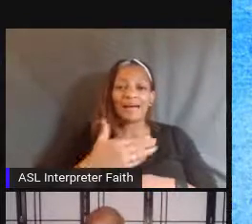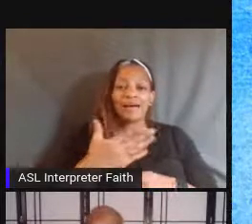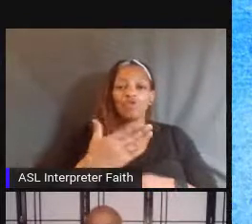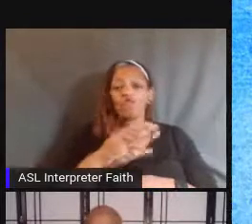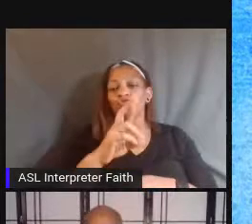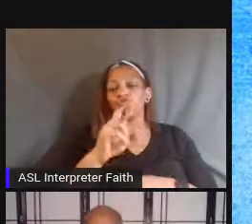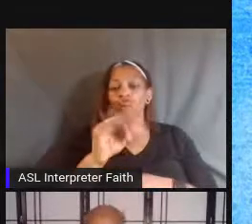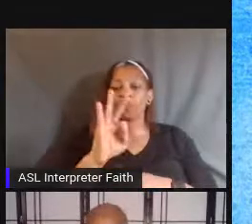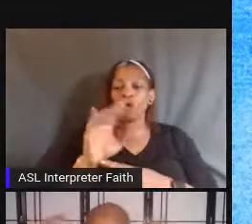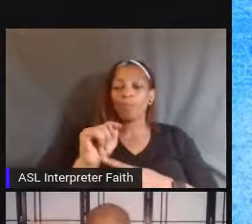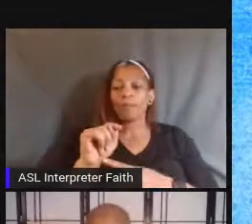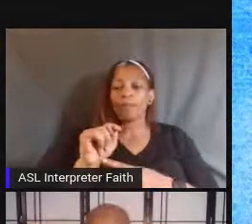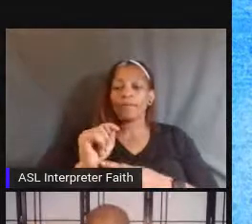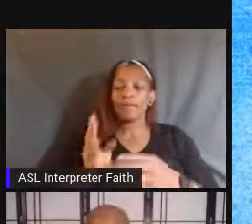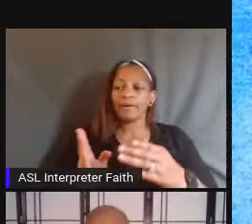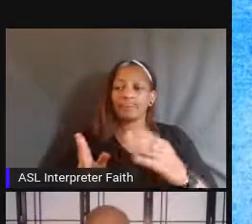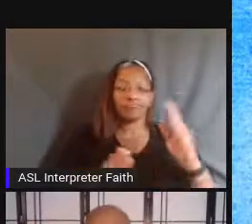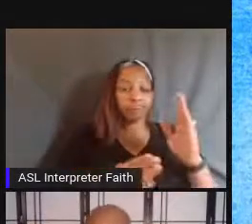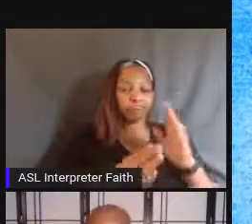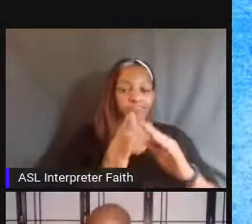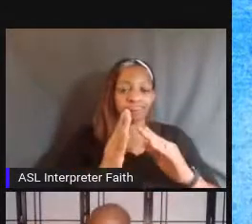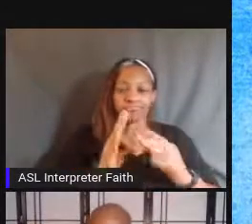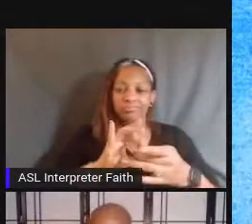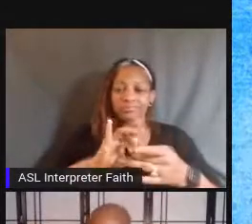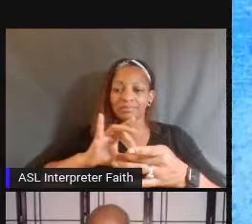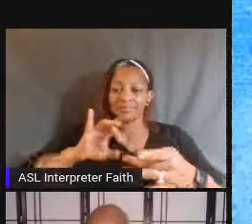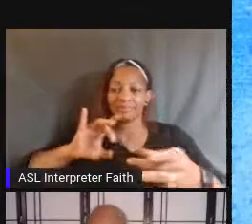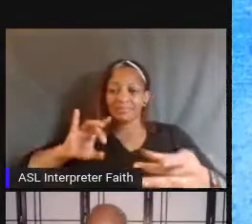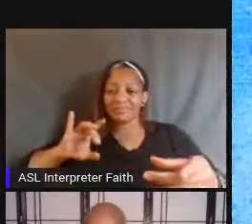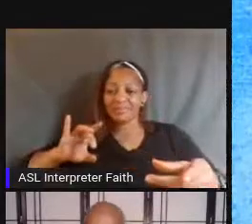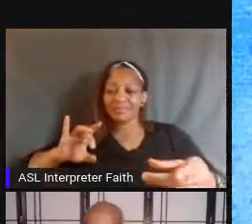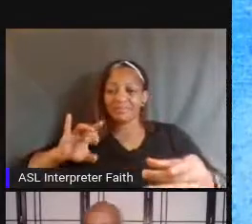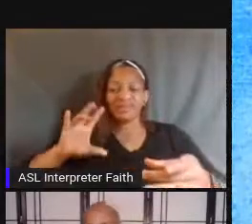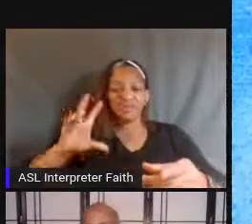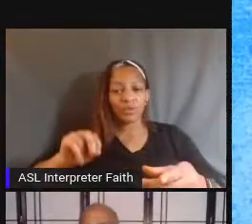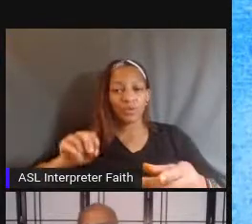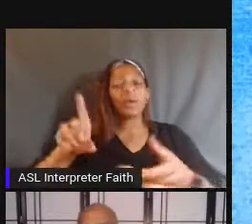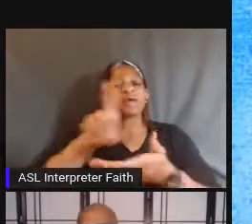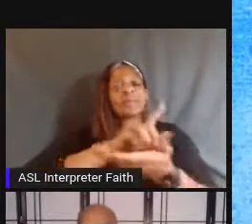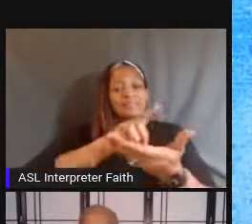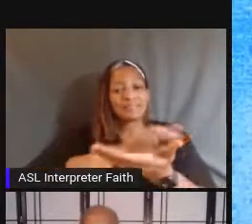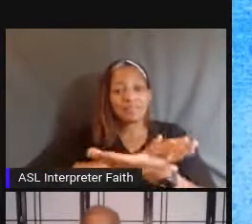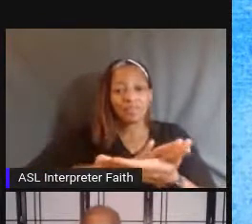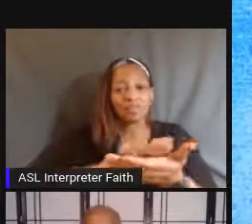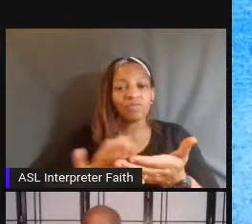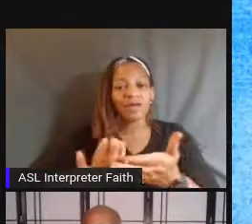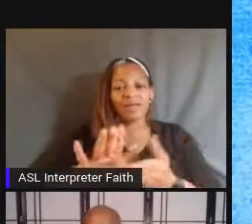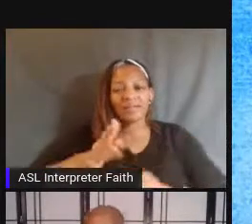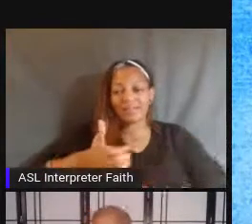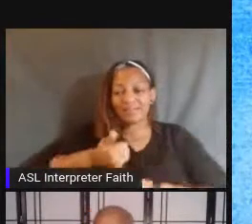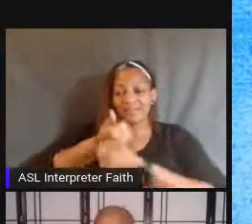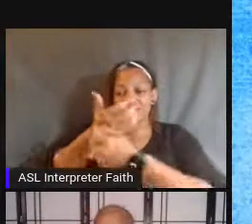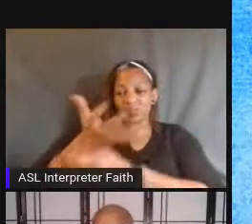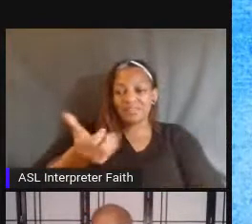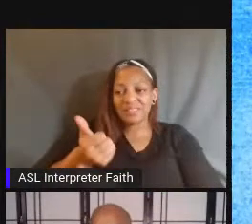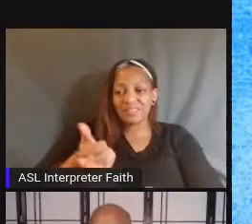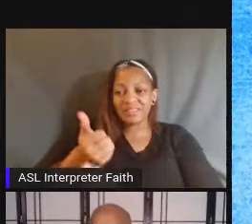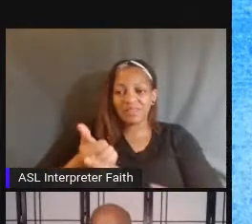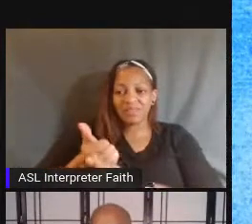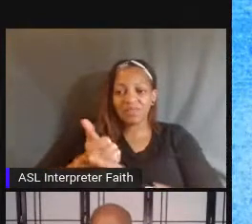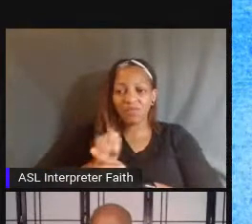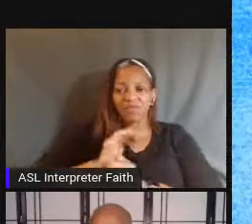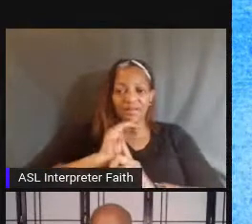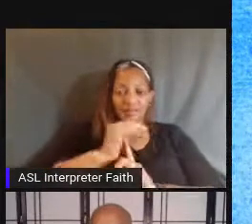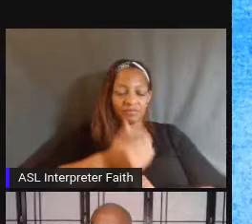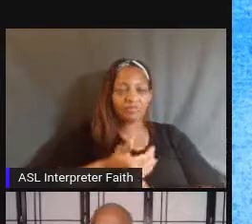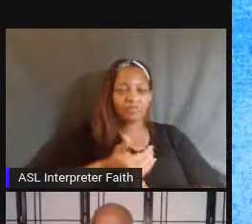simply, right? It's the divine expressing as us. So being mindful of